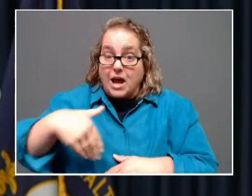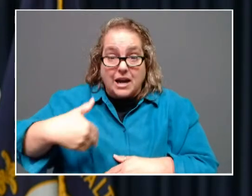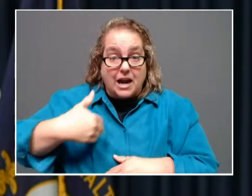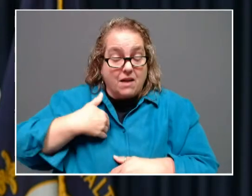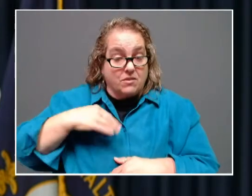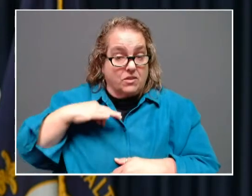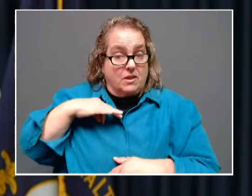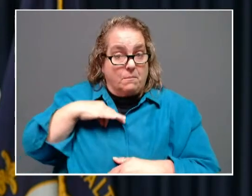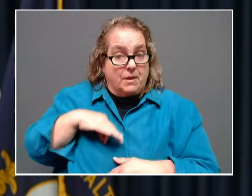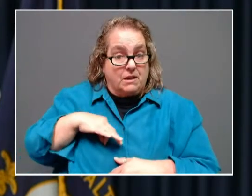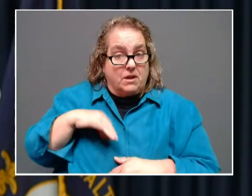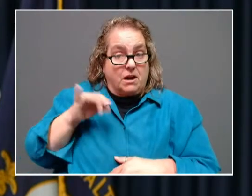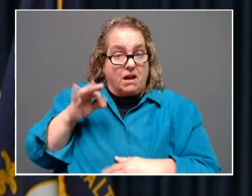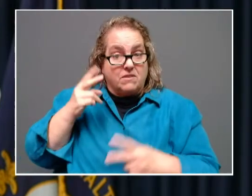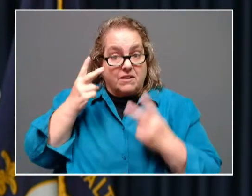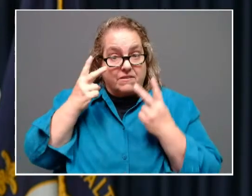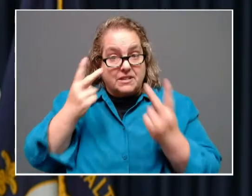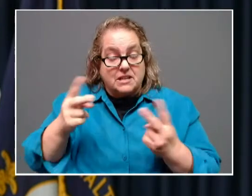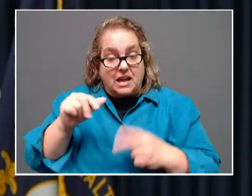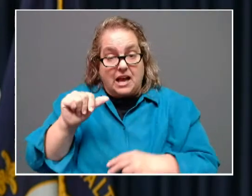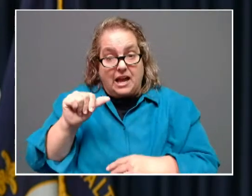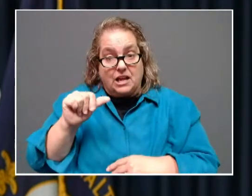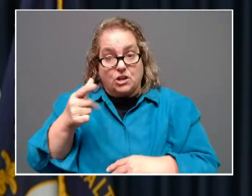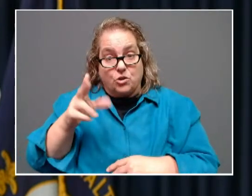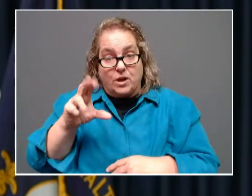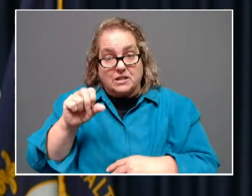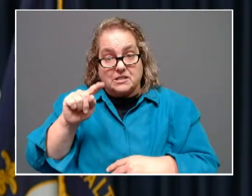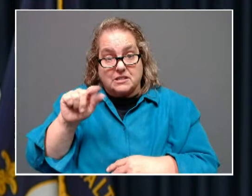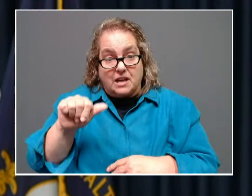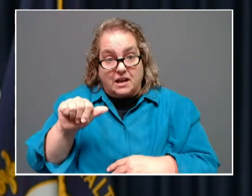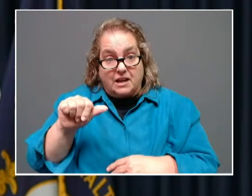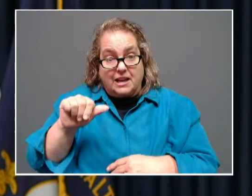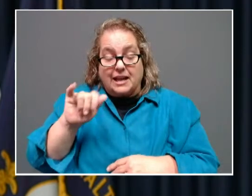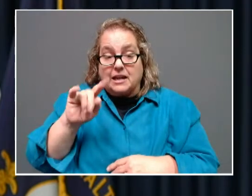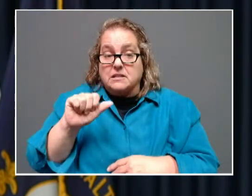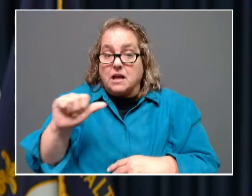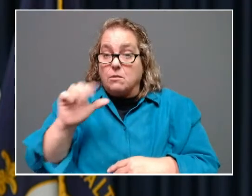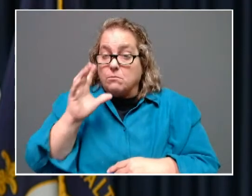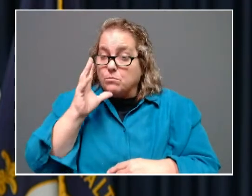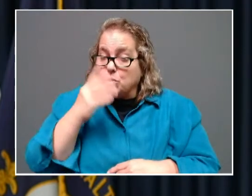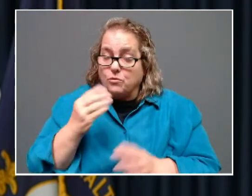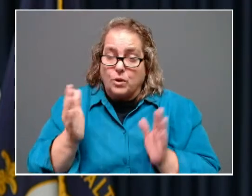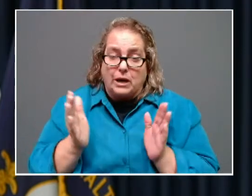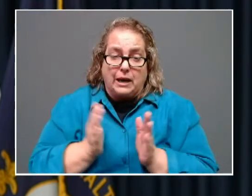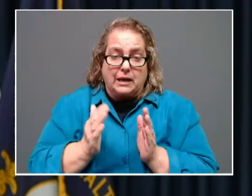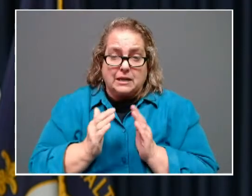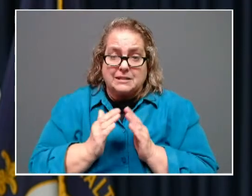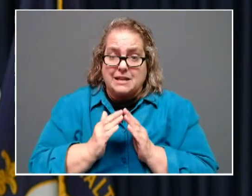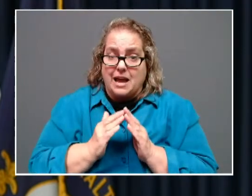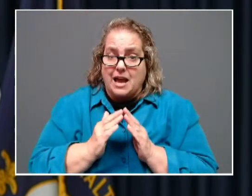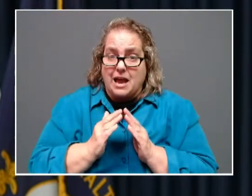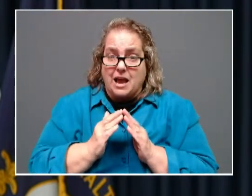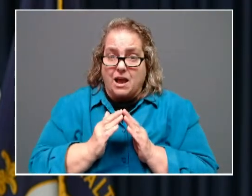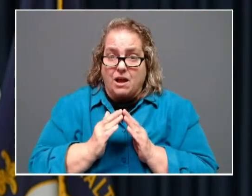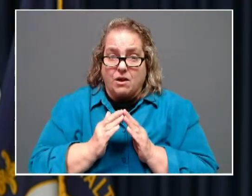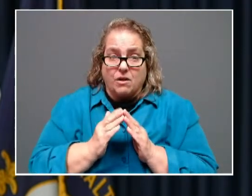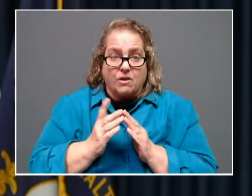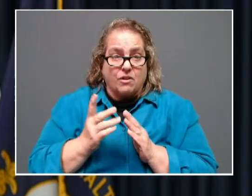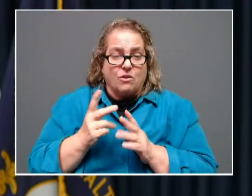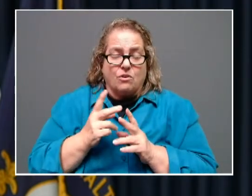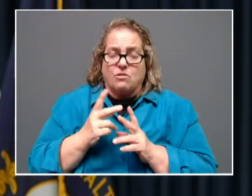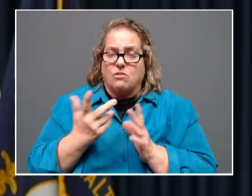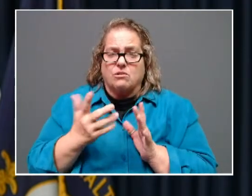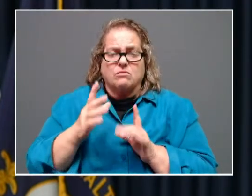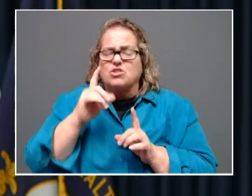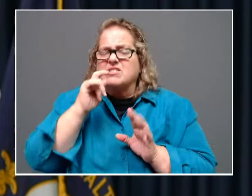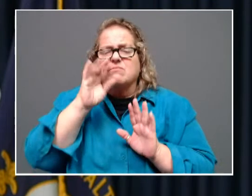of visiting Augusta, it's a beautiful little town located, very picturesque, exactly what you would think of